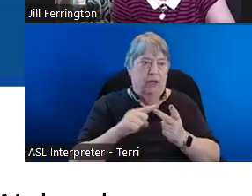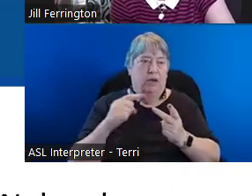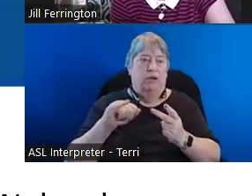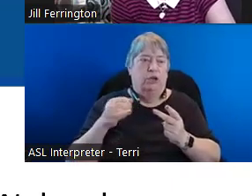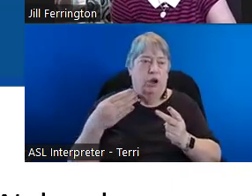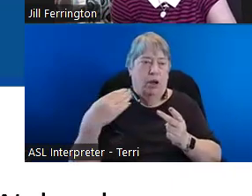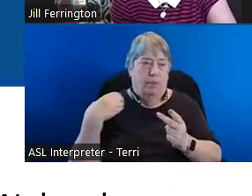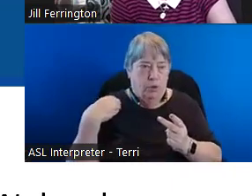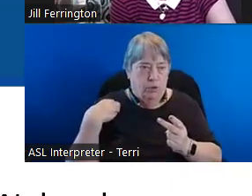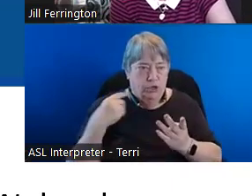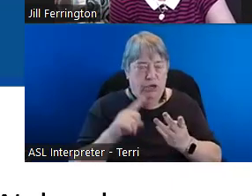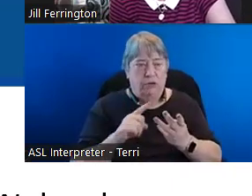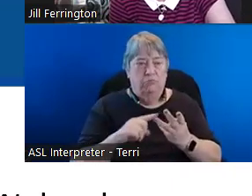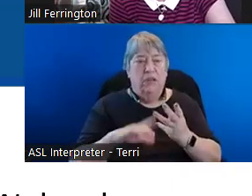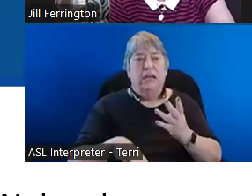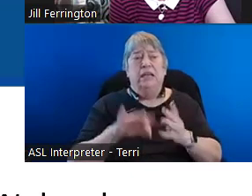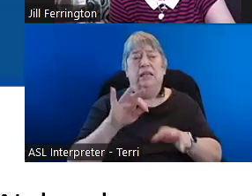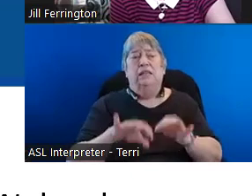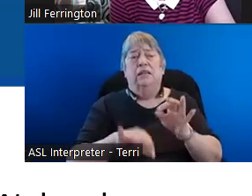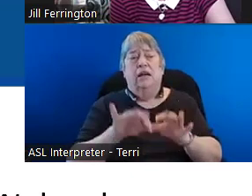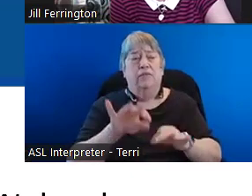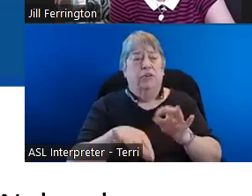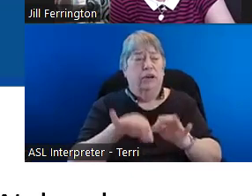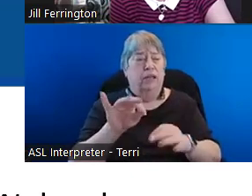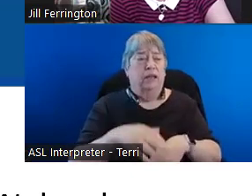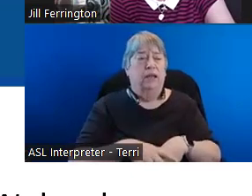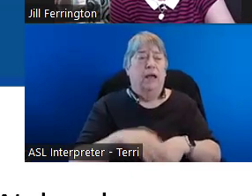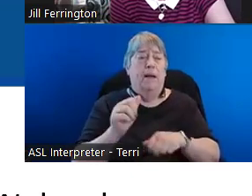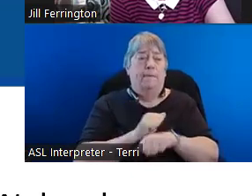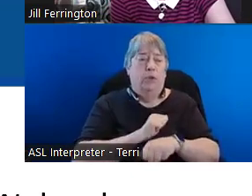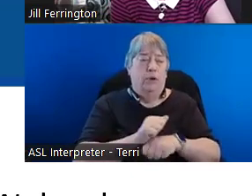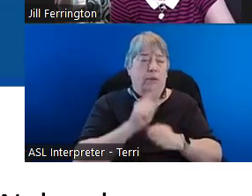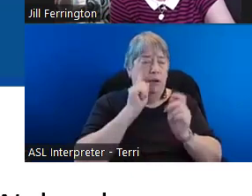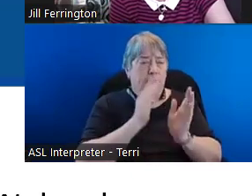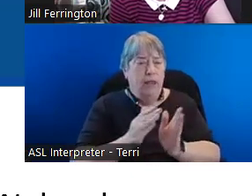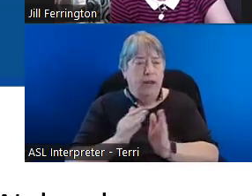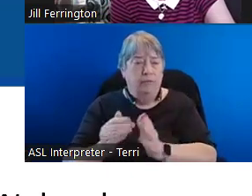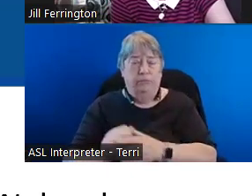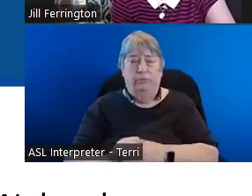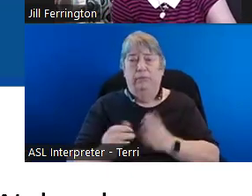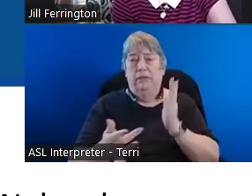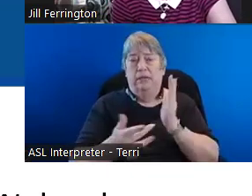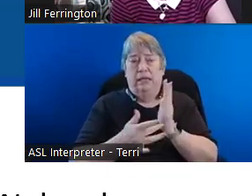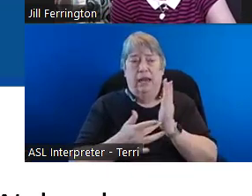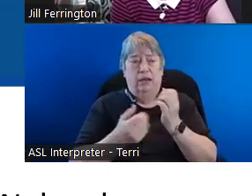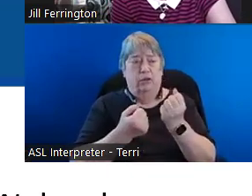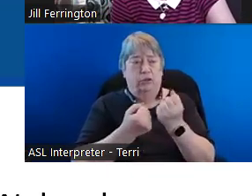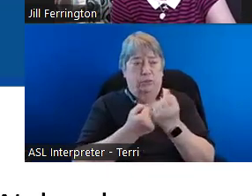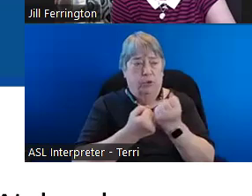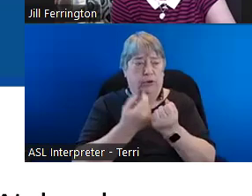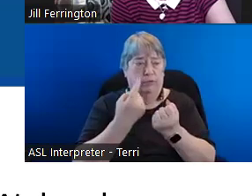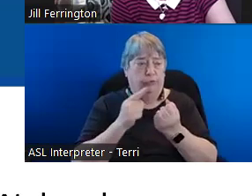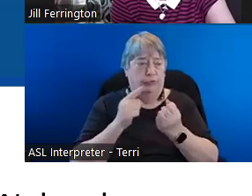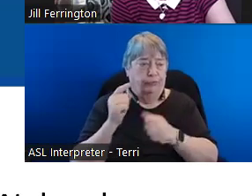about earlier, person-centered employment planning, technical support to employers, resume development. Many of those kinds